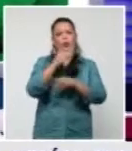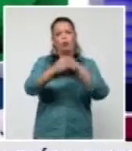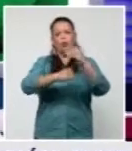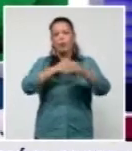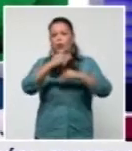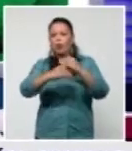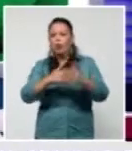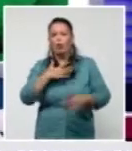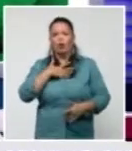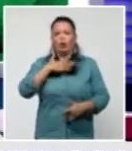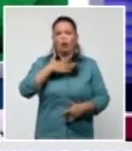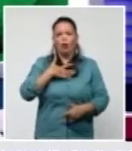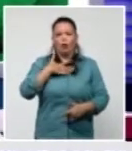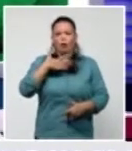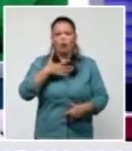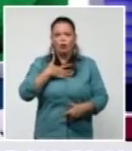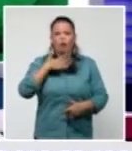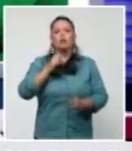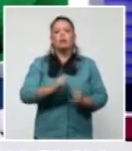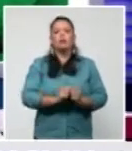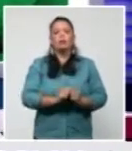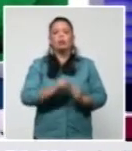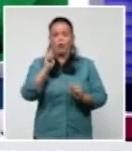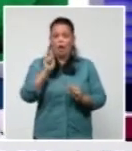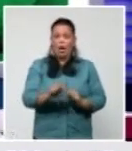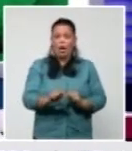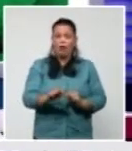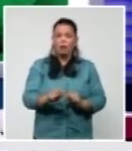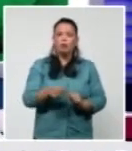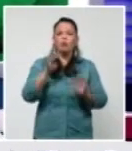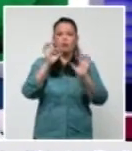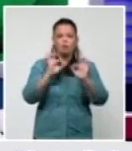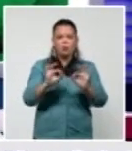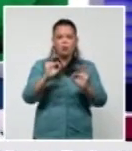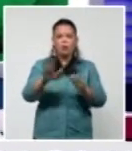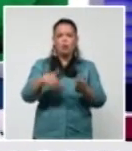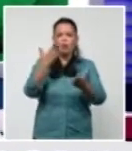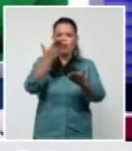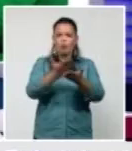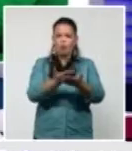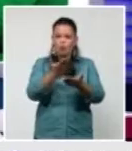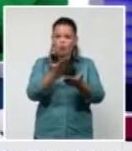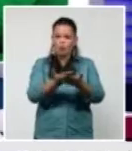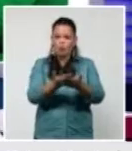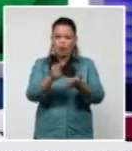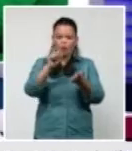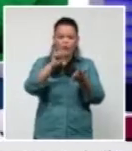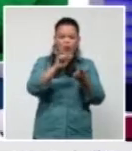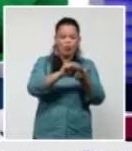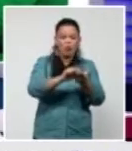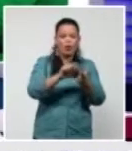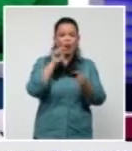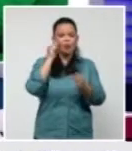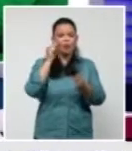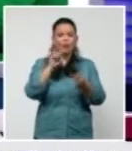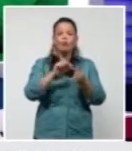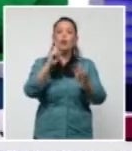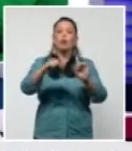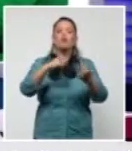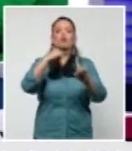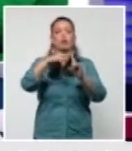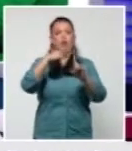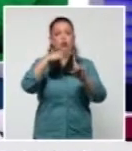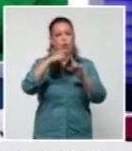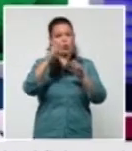while being treated at the Manuel Fajardo Military Hospital in Villa Clara. Yesterday, November 5th, his